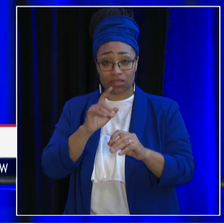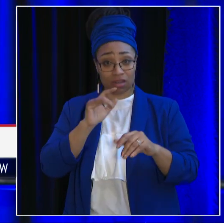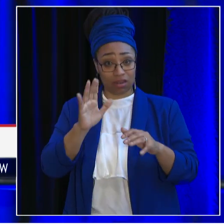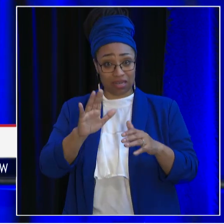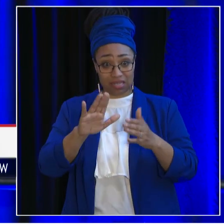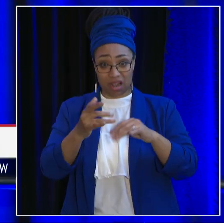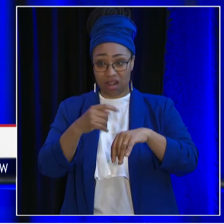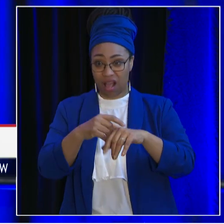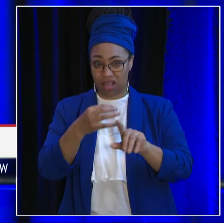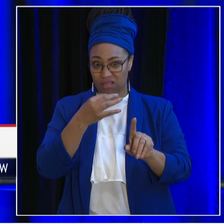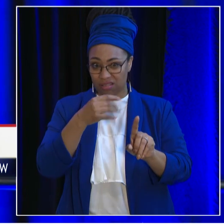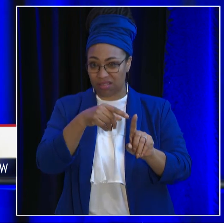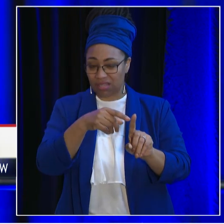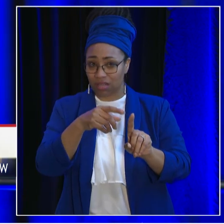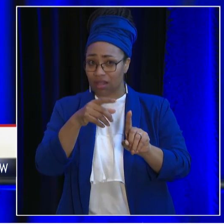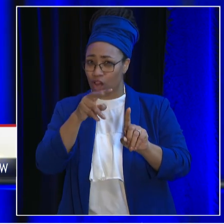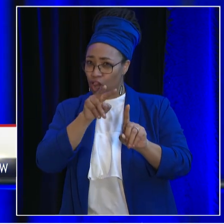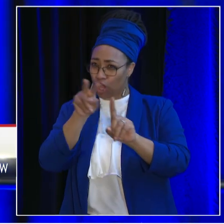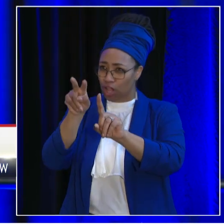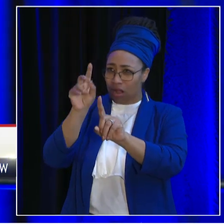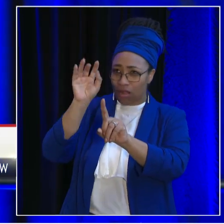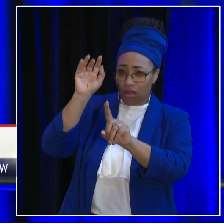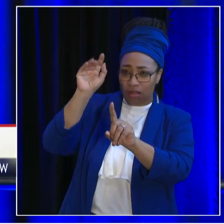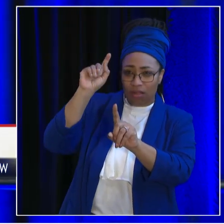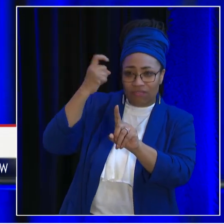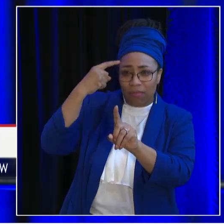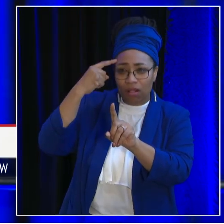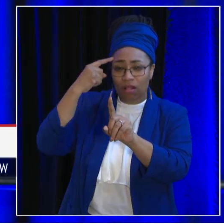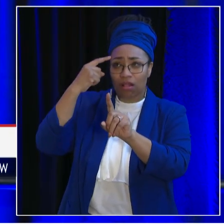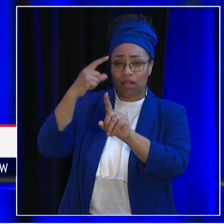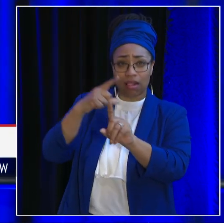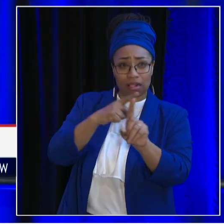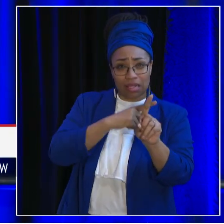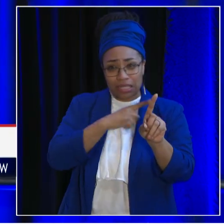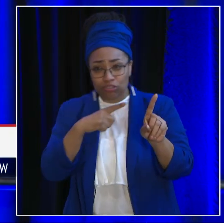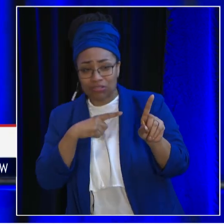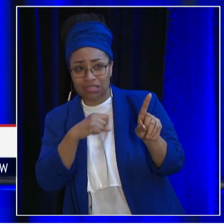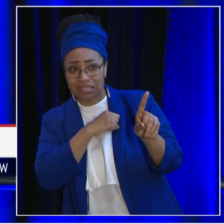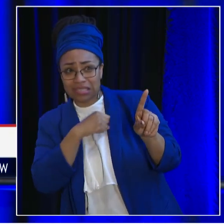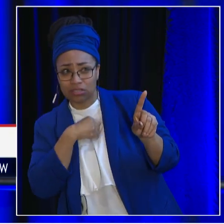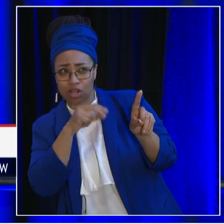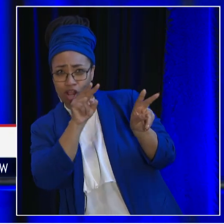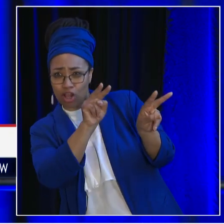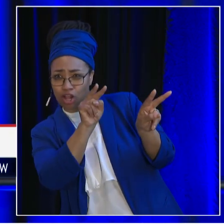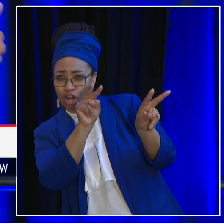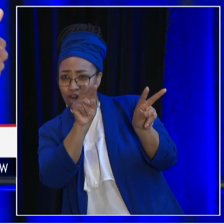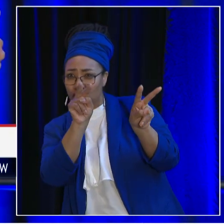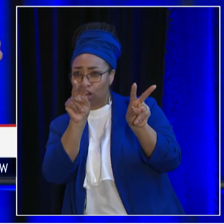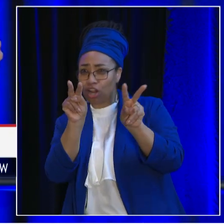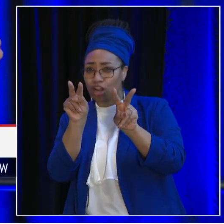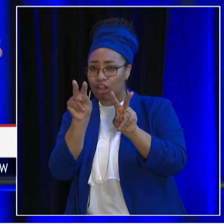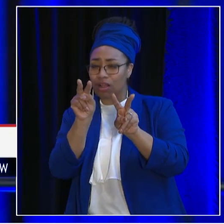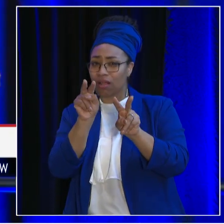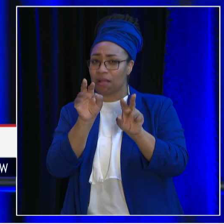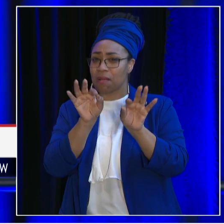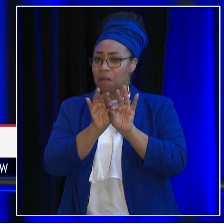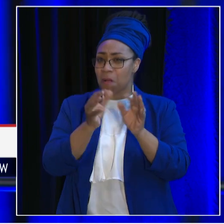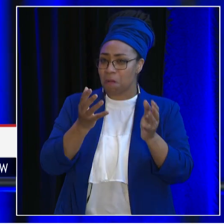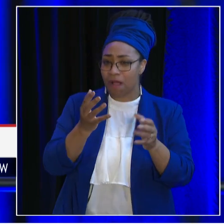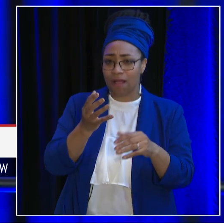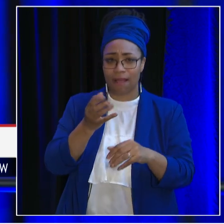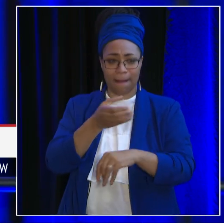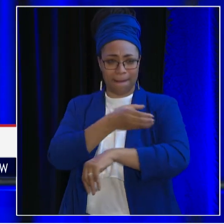where we have a governor and a state legislature that is utilizing the borrowed power of the people